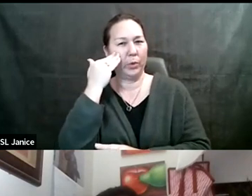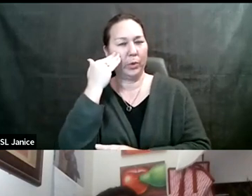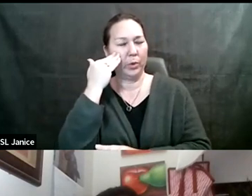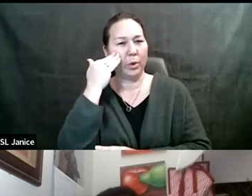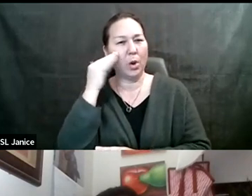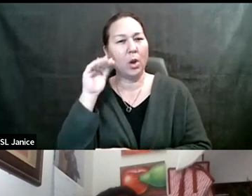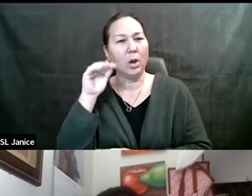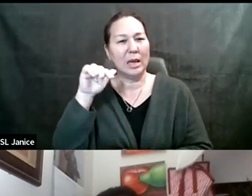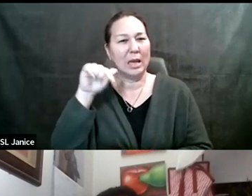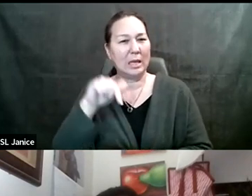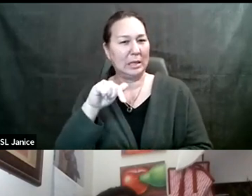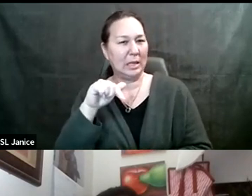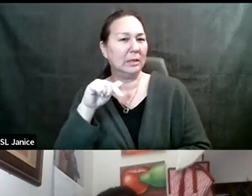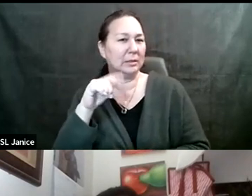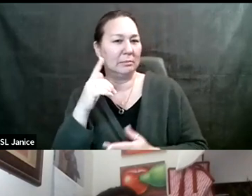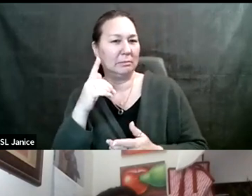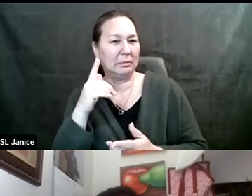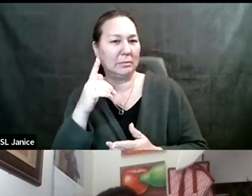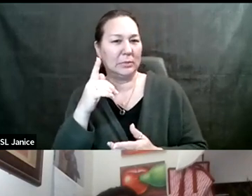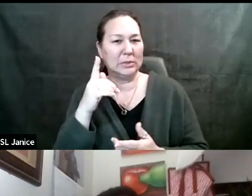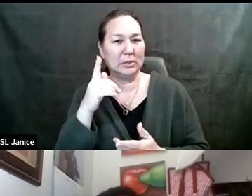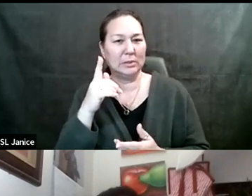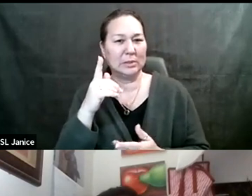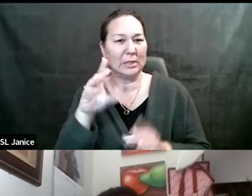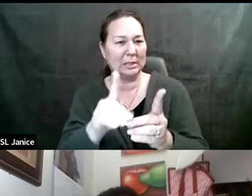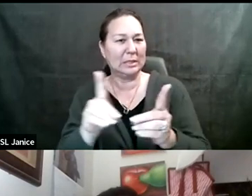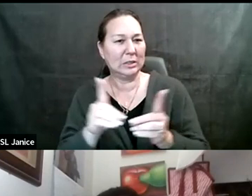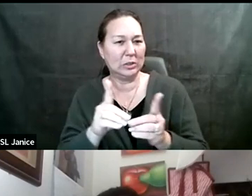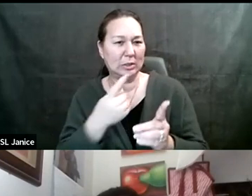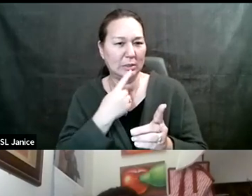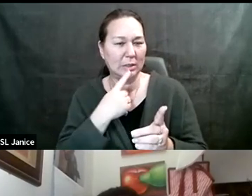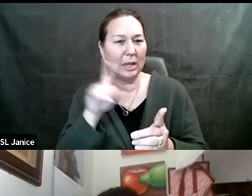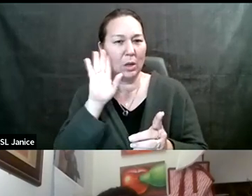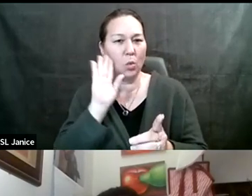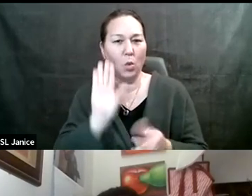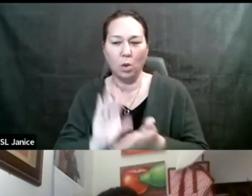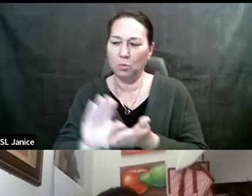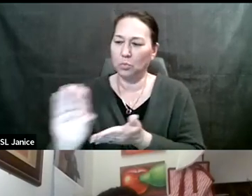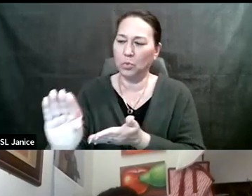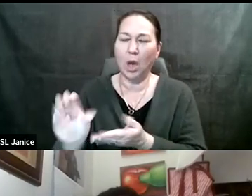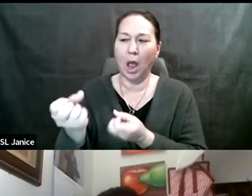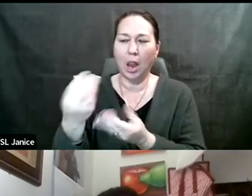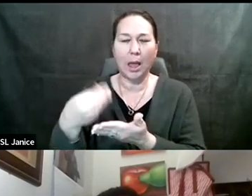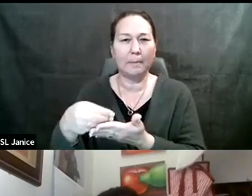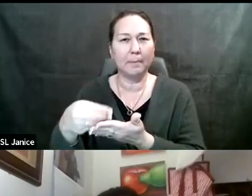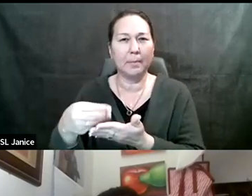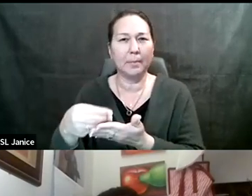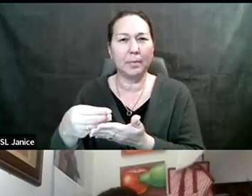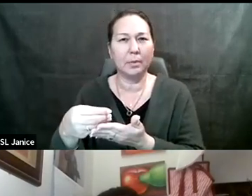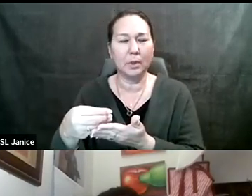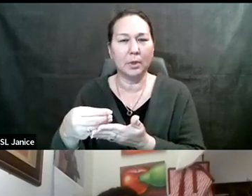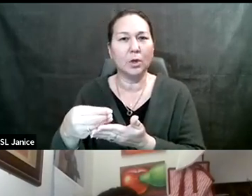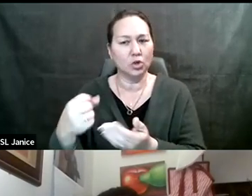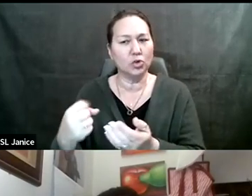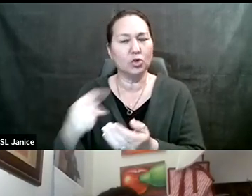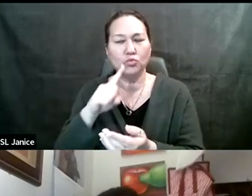in the budget they have placed a considerable amount of money to promote inclusive